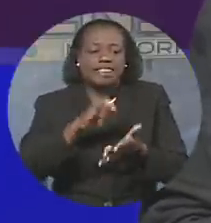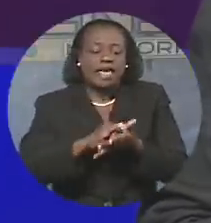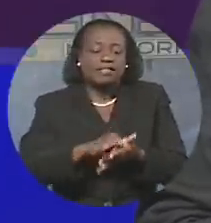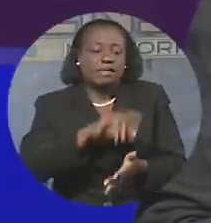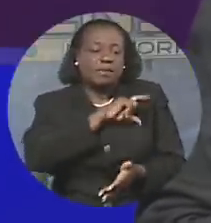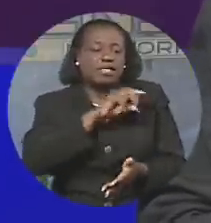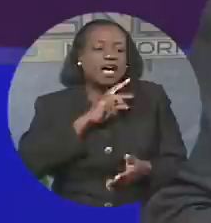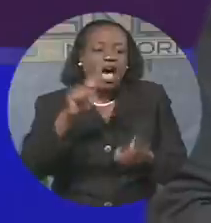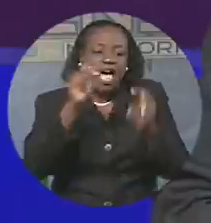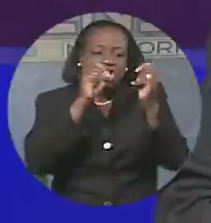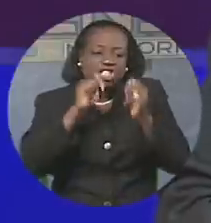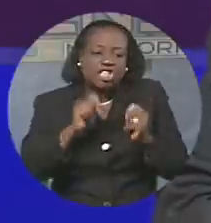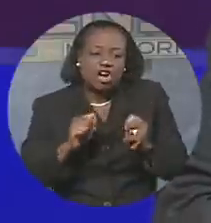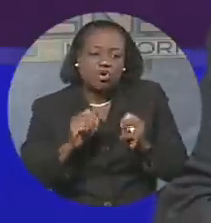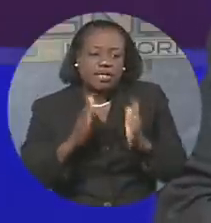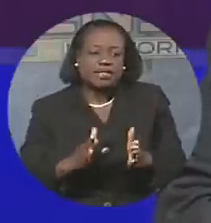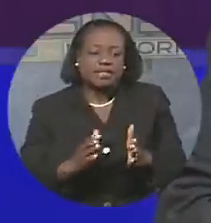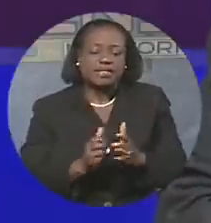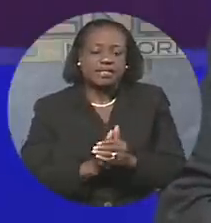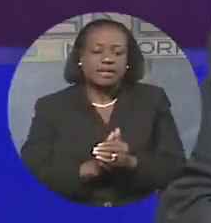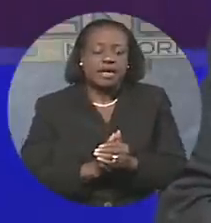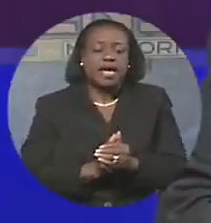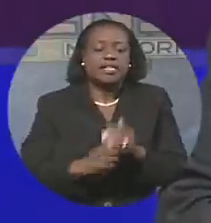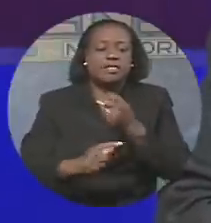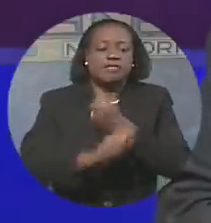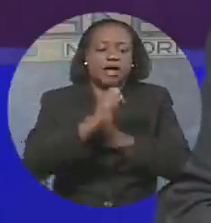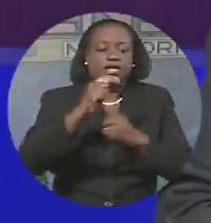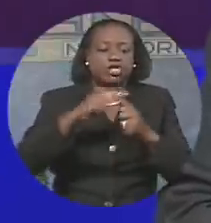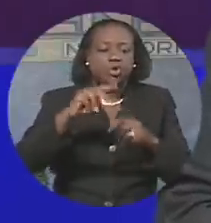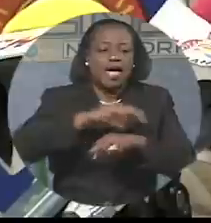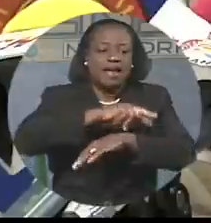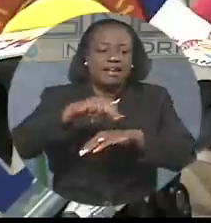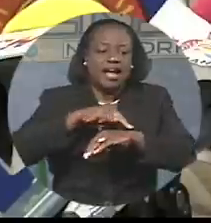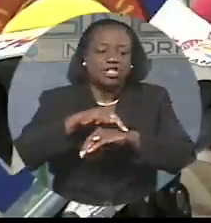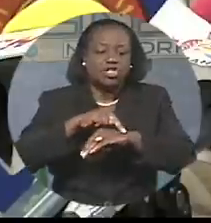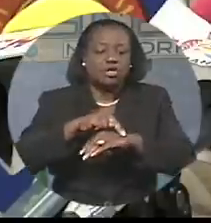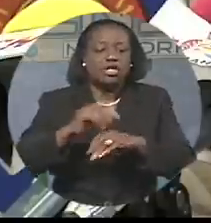the commissioner sees as a threat to national security.